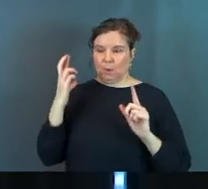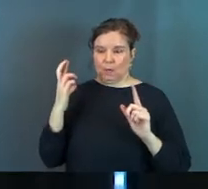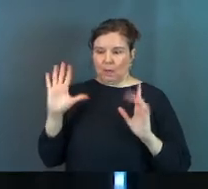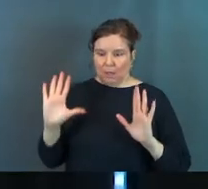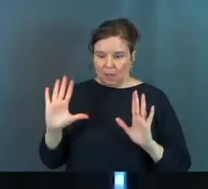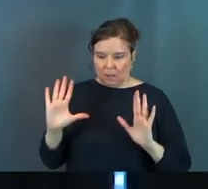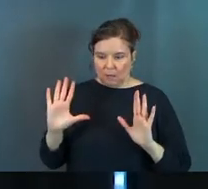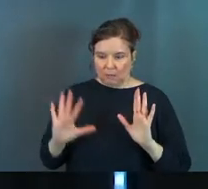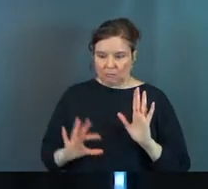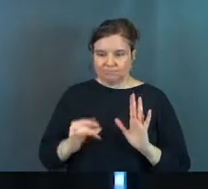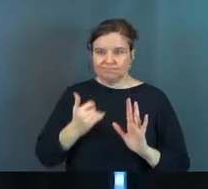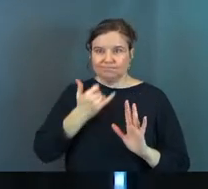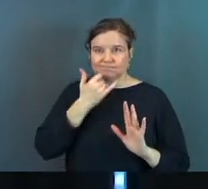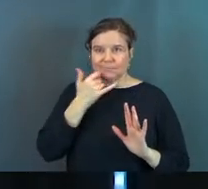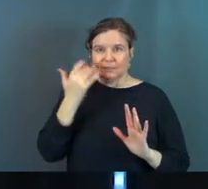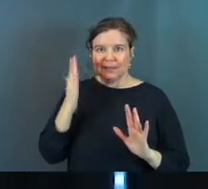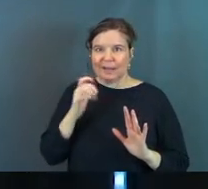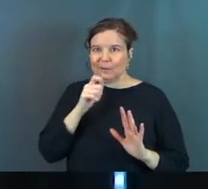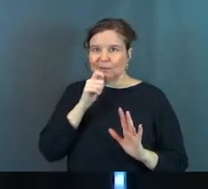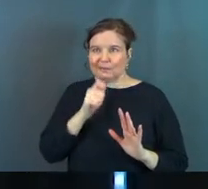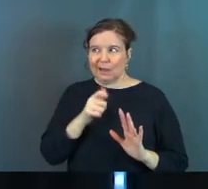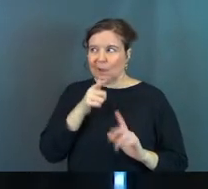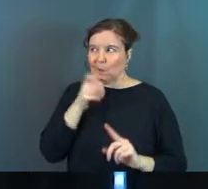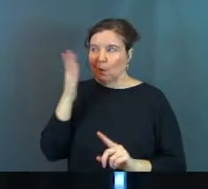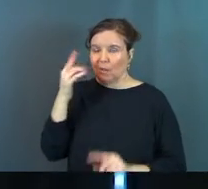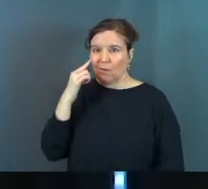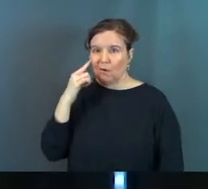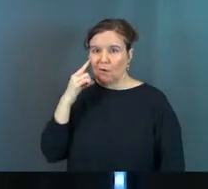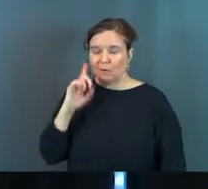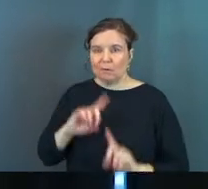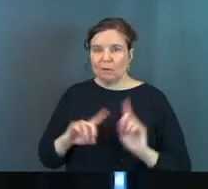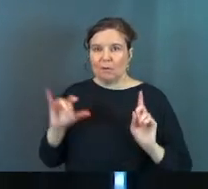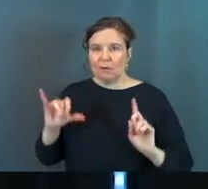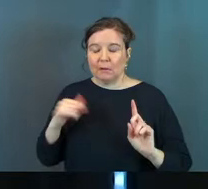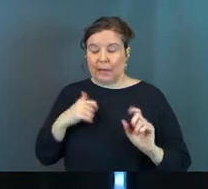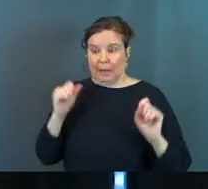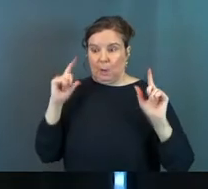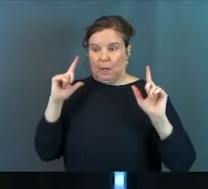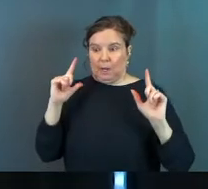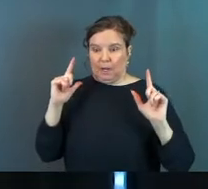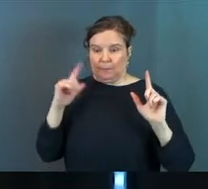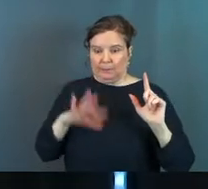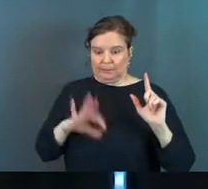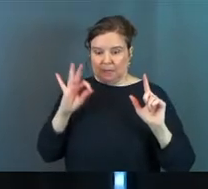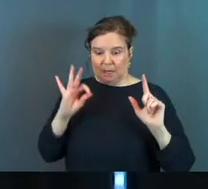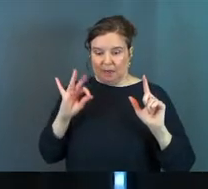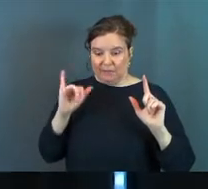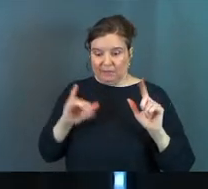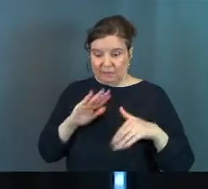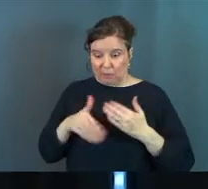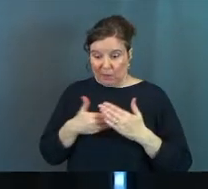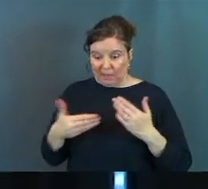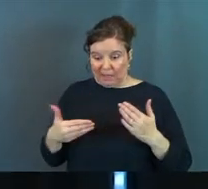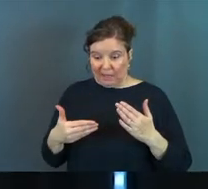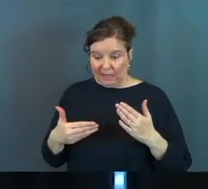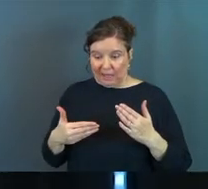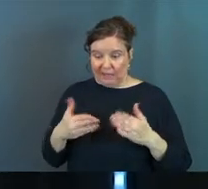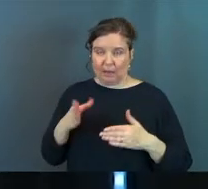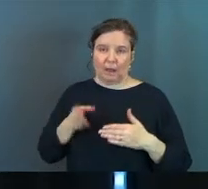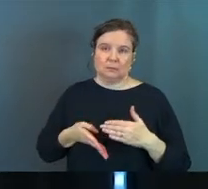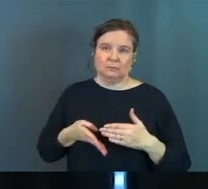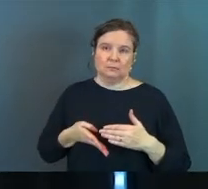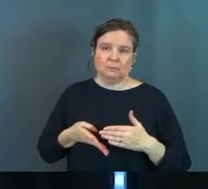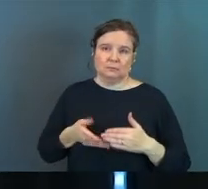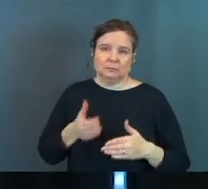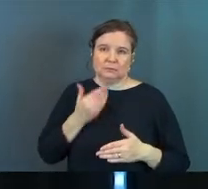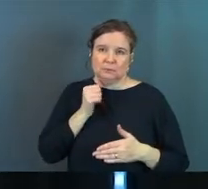day and discover that God was not who I thought He was. I would wake up and discover that this whole thing had an end to